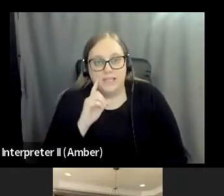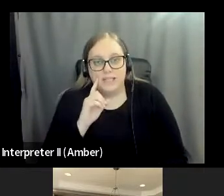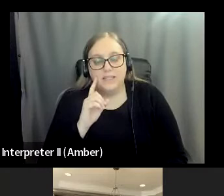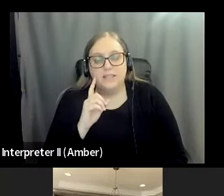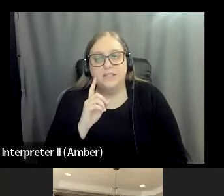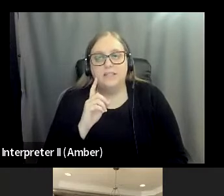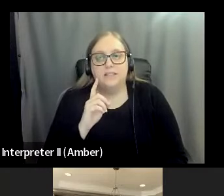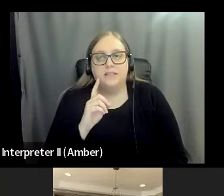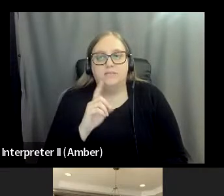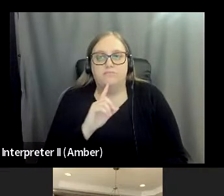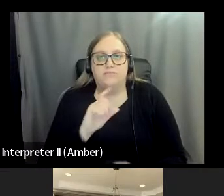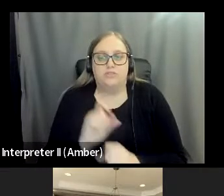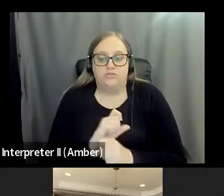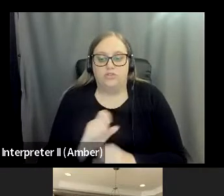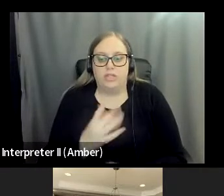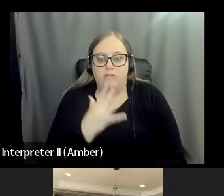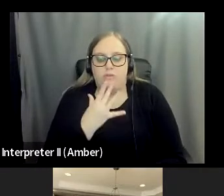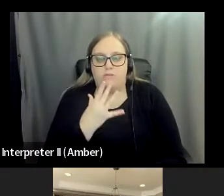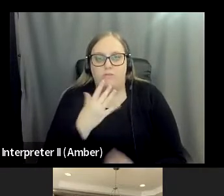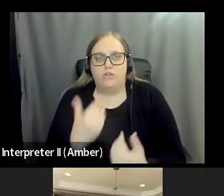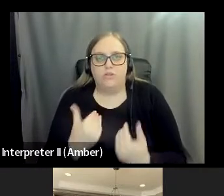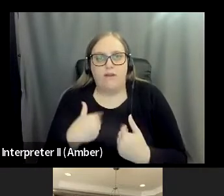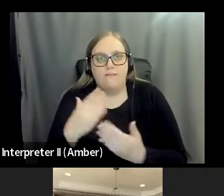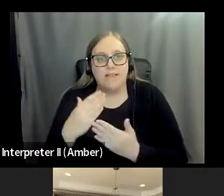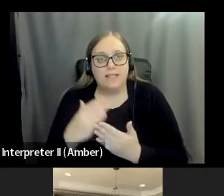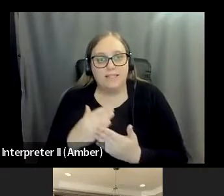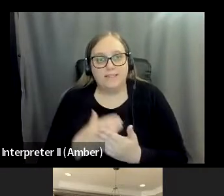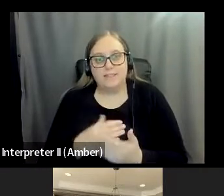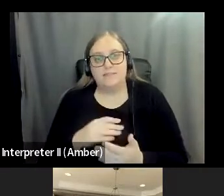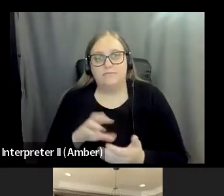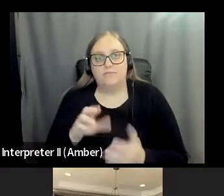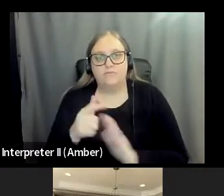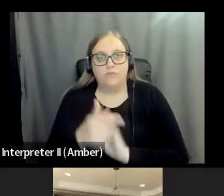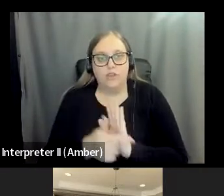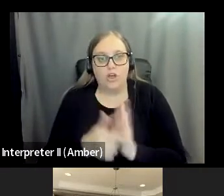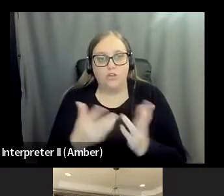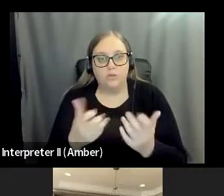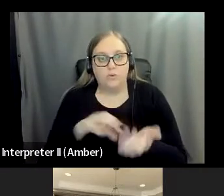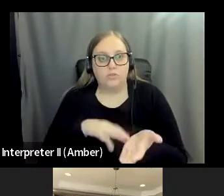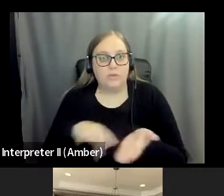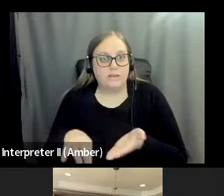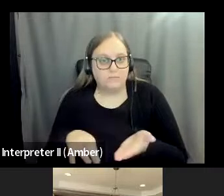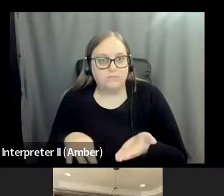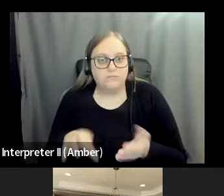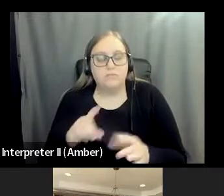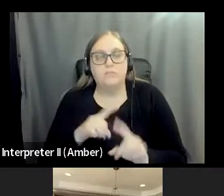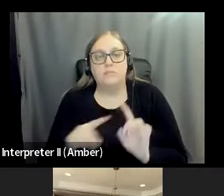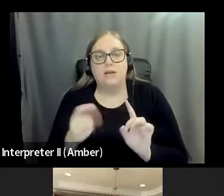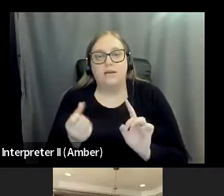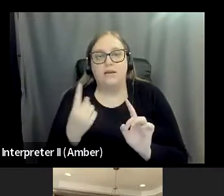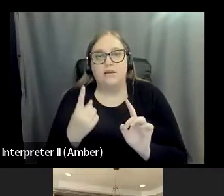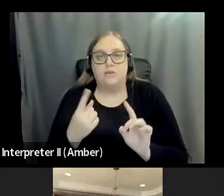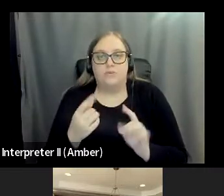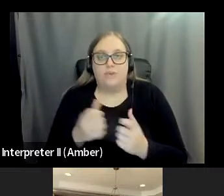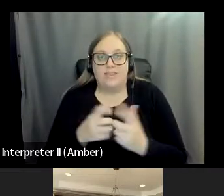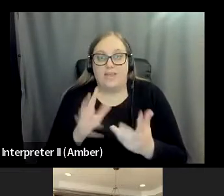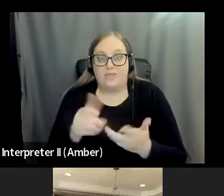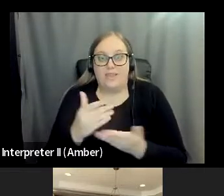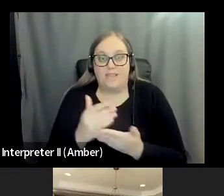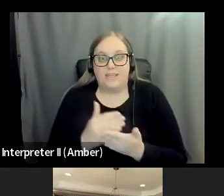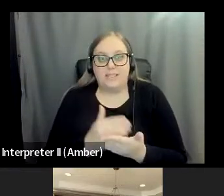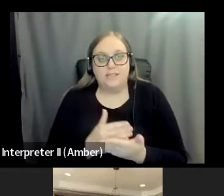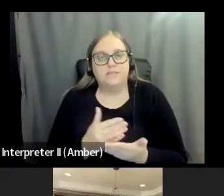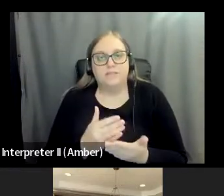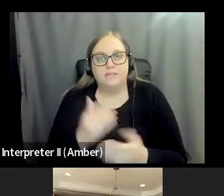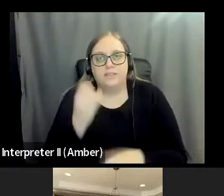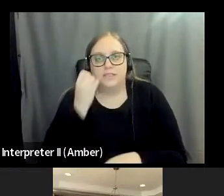is certainly preferable to have a list of statutes that we're going to waive. But in the absence of that, if we